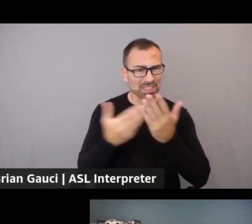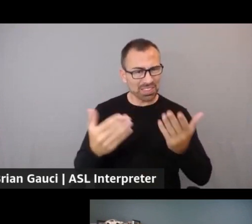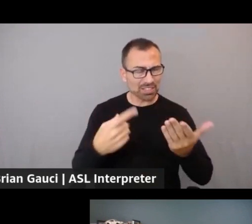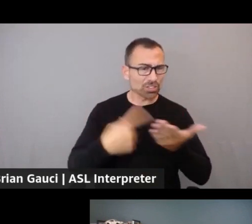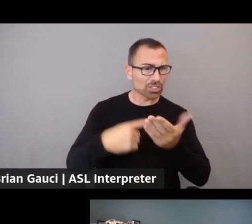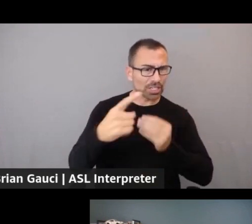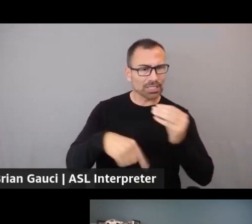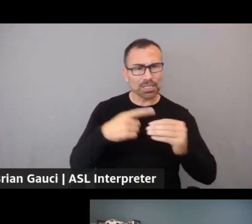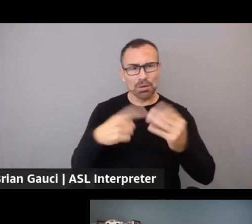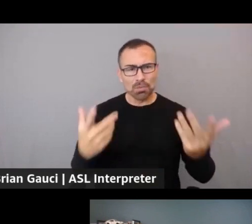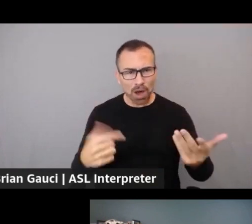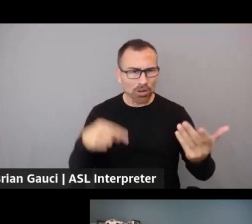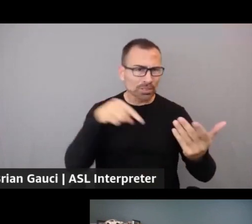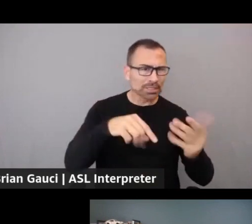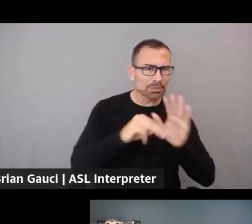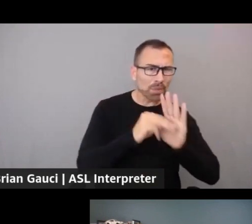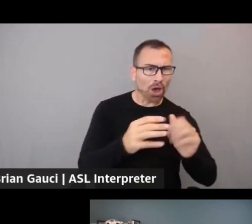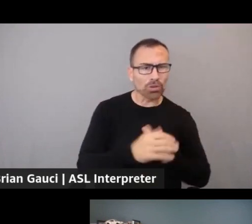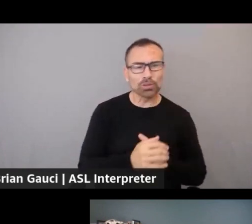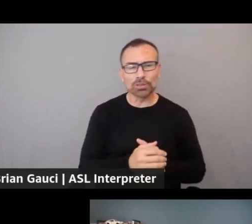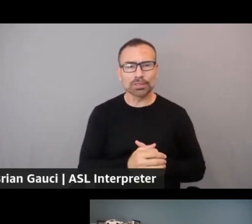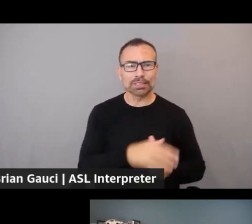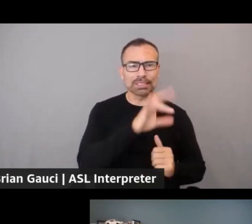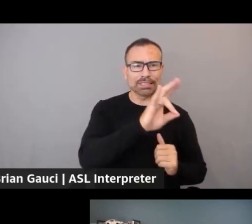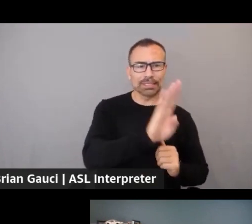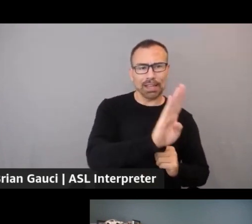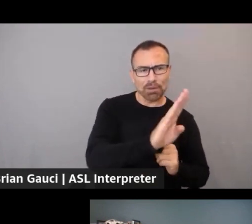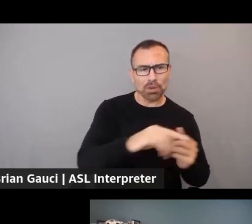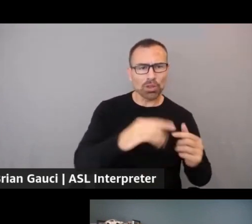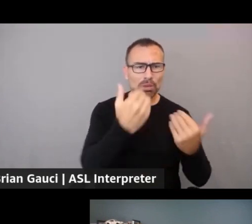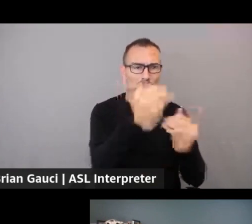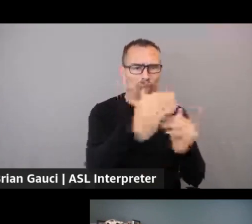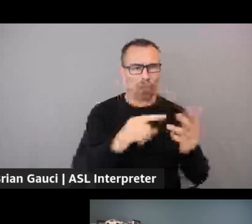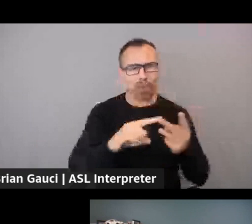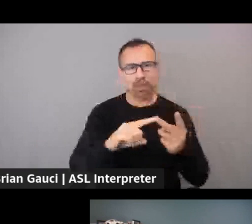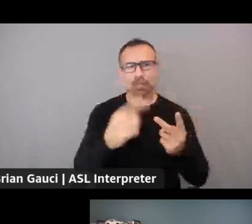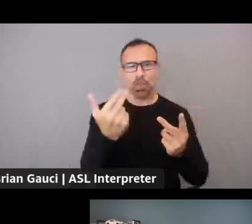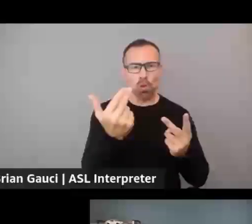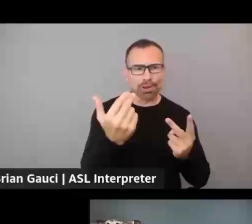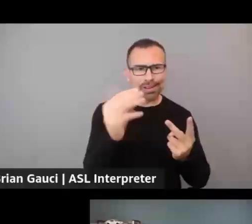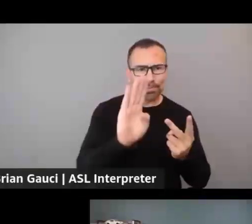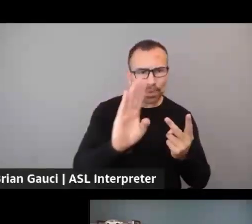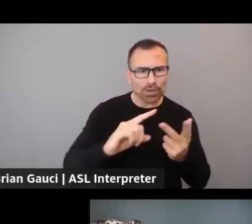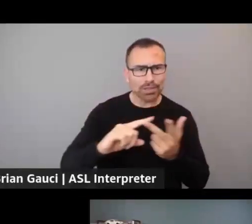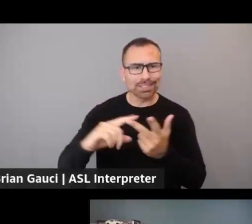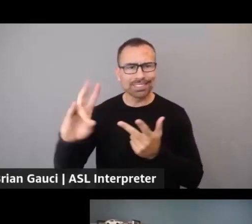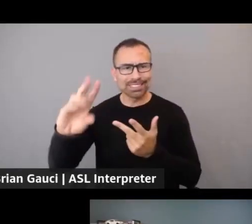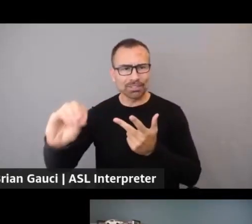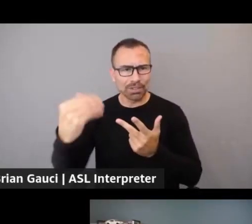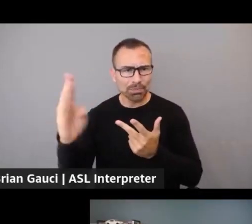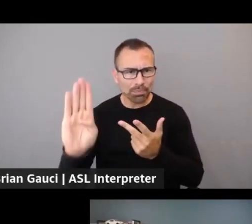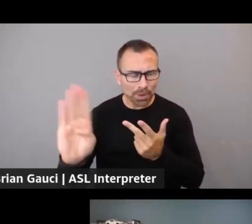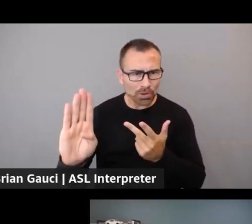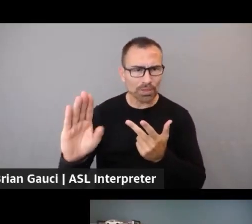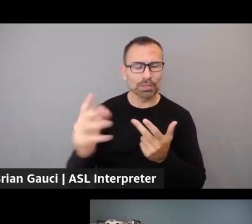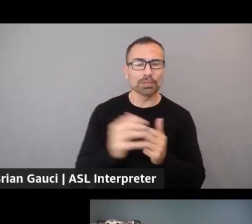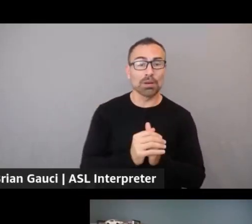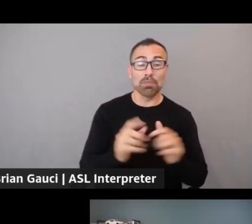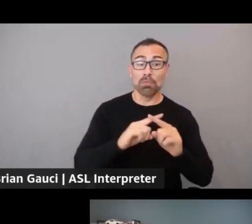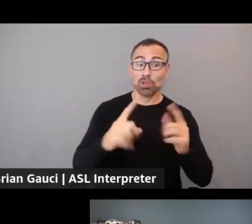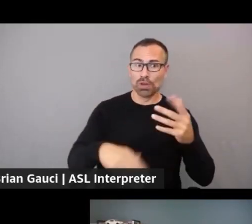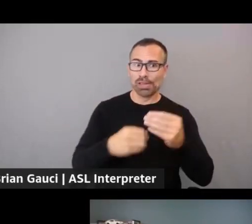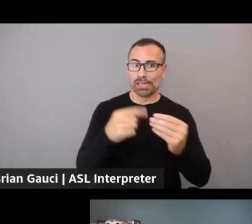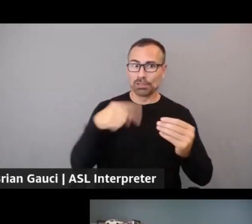70 billion parameter model. And just to add to the conversation about how big these models actually